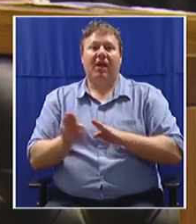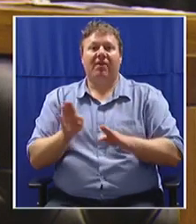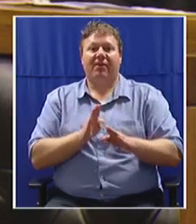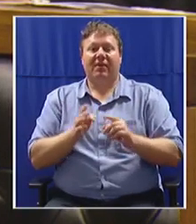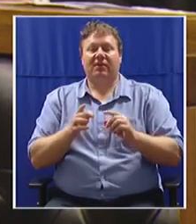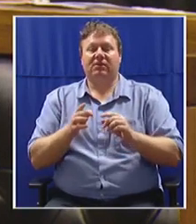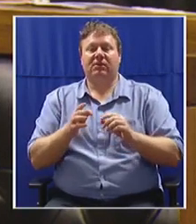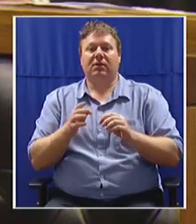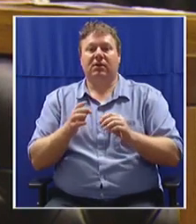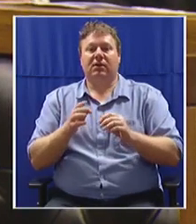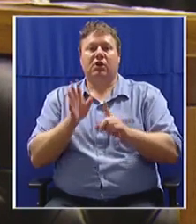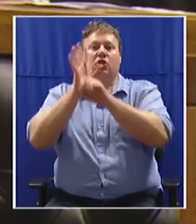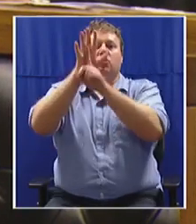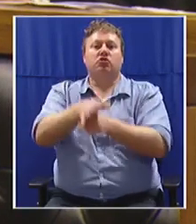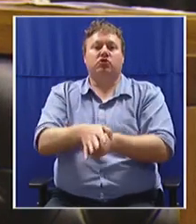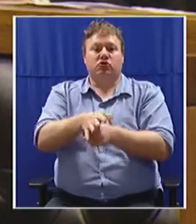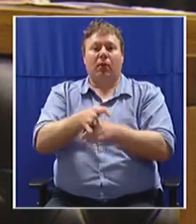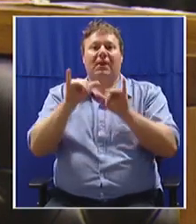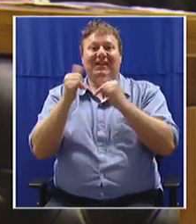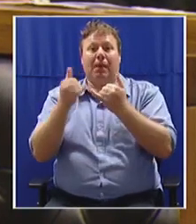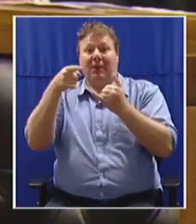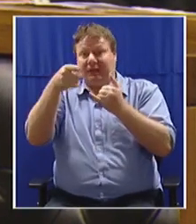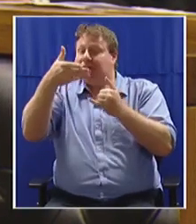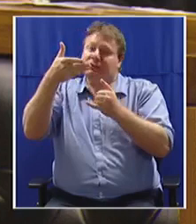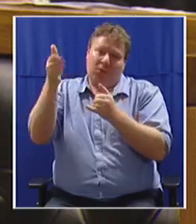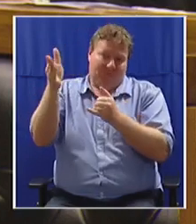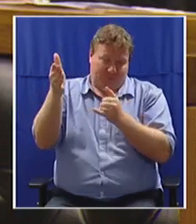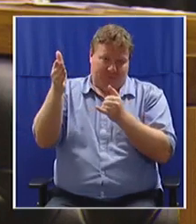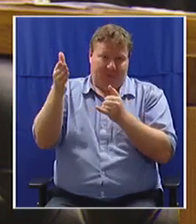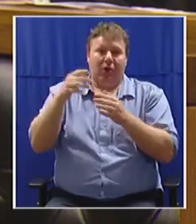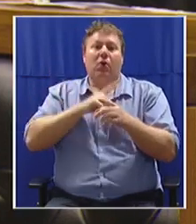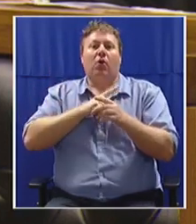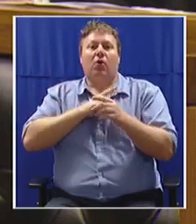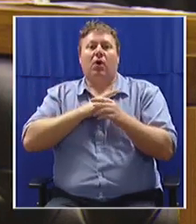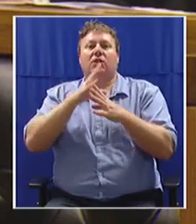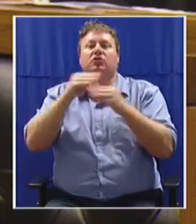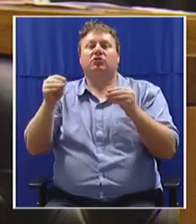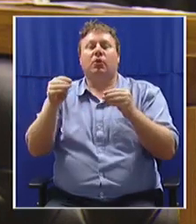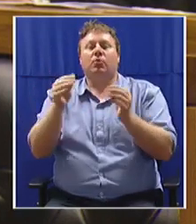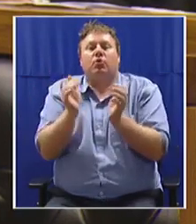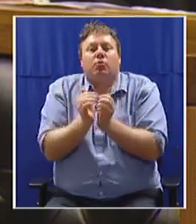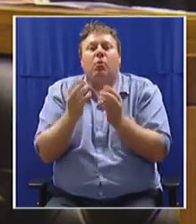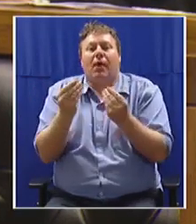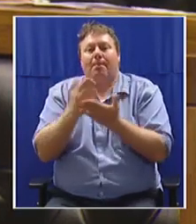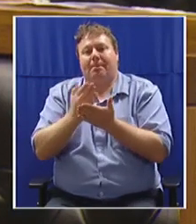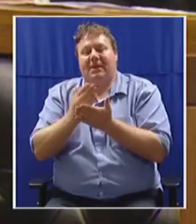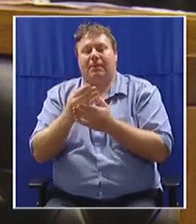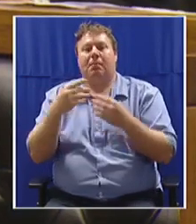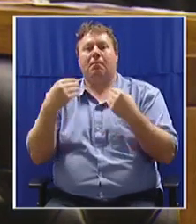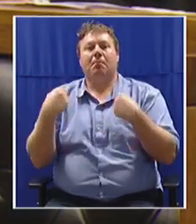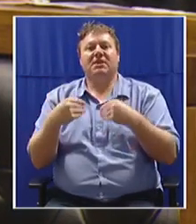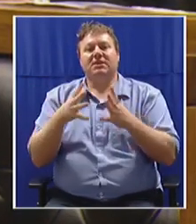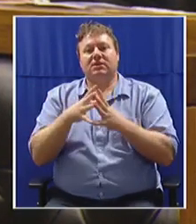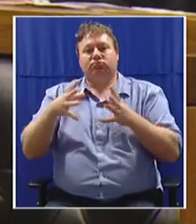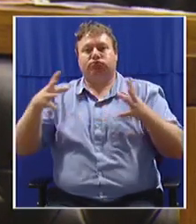firms is harmful to the creation of jobs and the growth of small and medium businesses in sectors